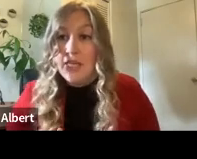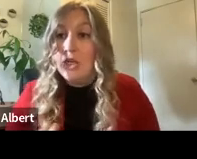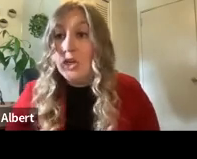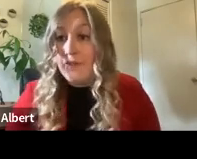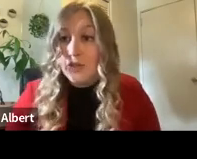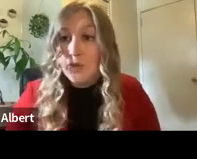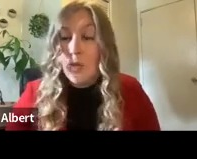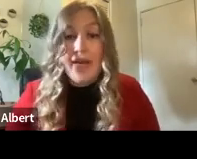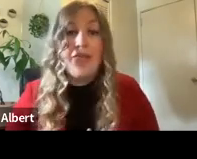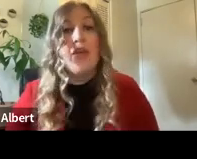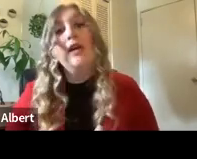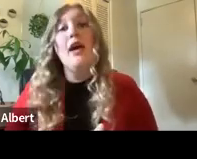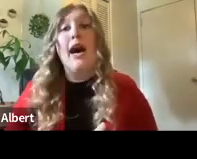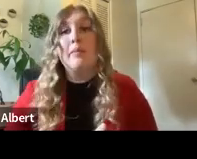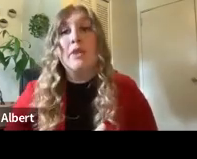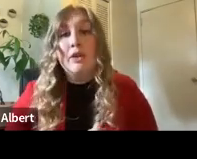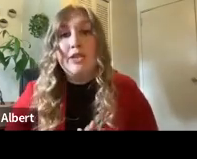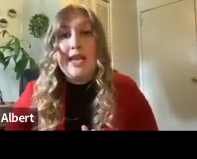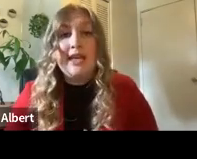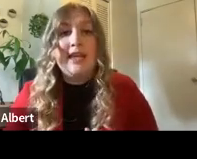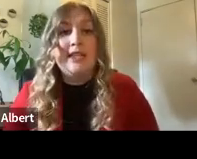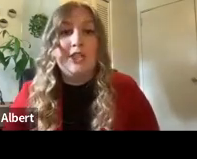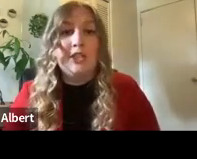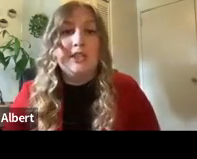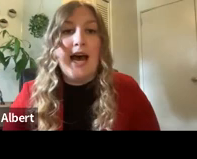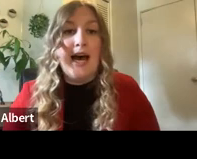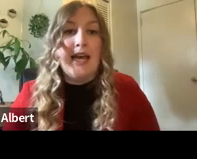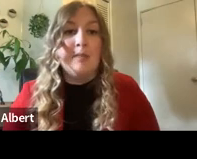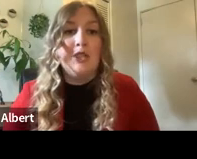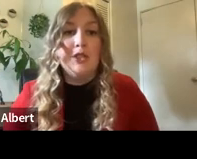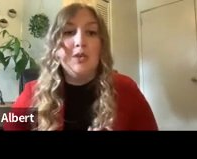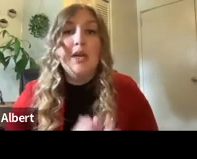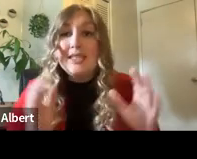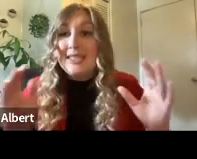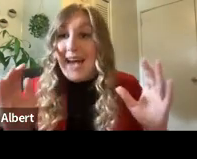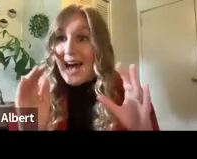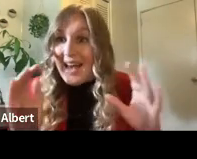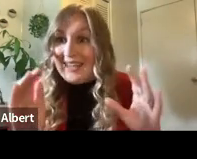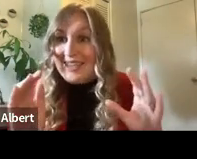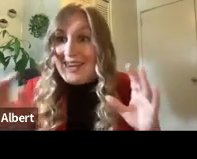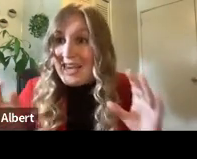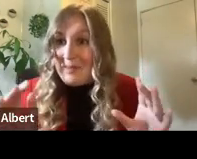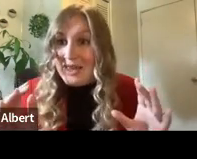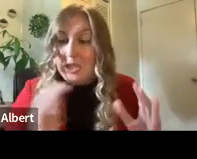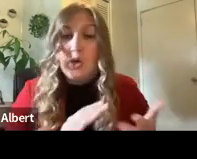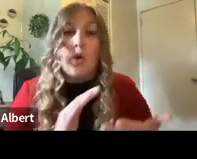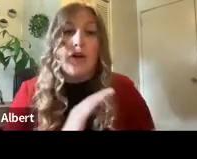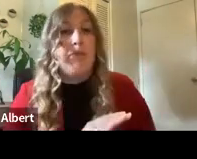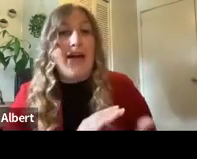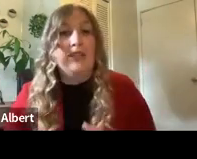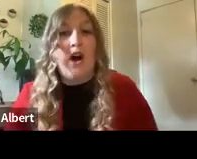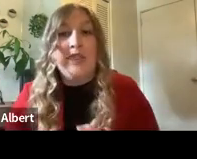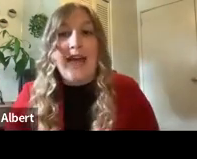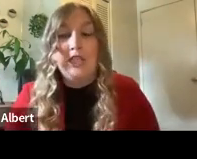it's something you're comfortable with. Taking the additional time to size an image to